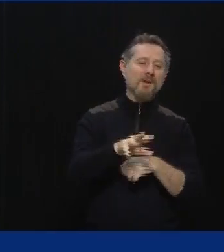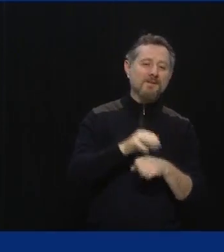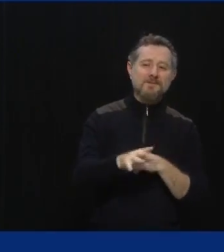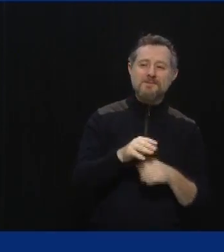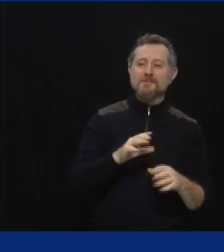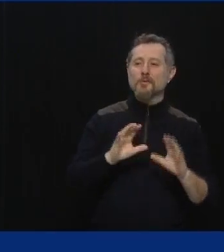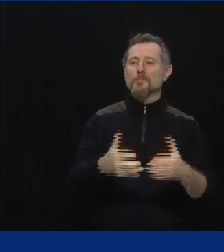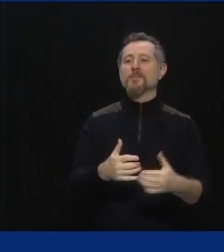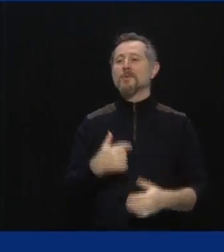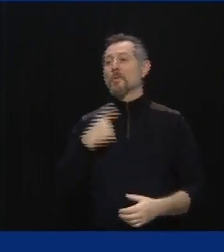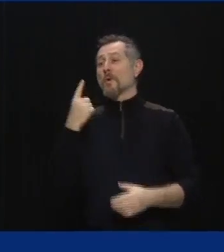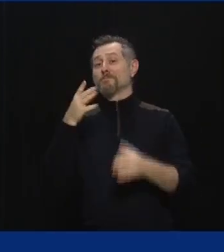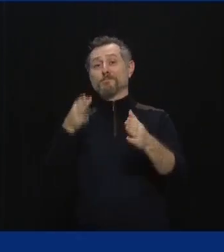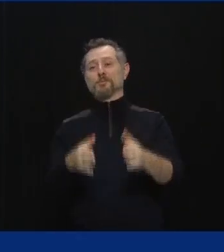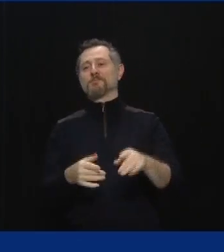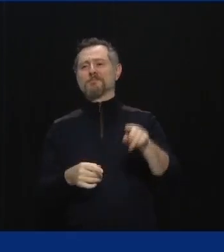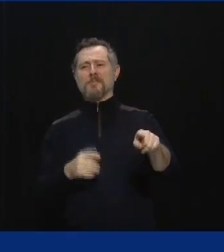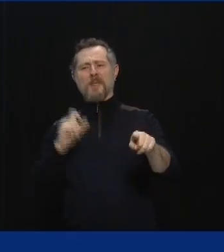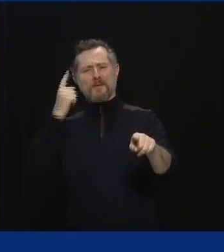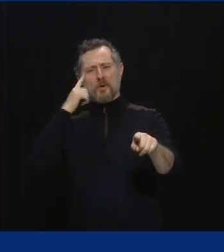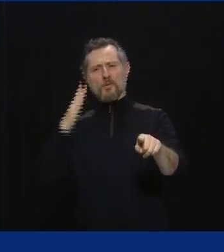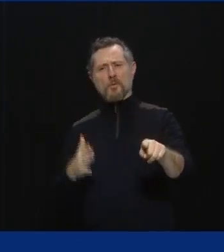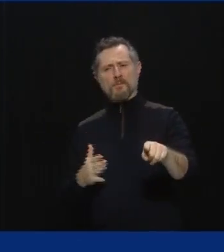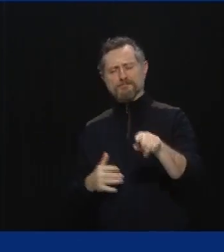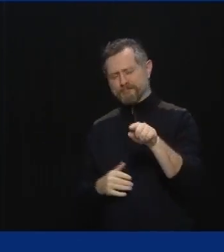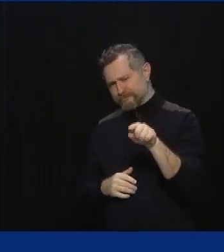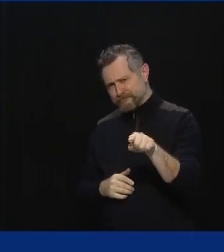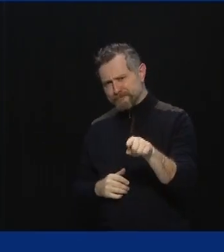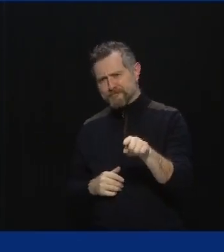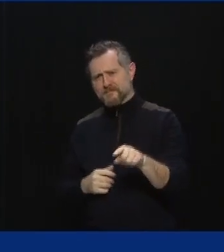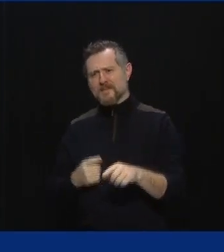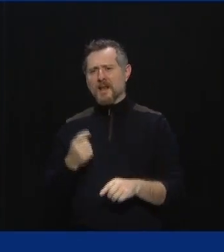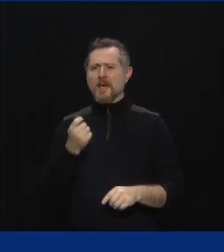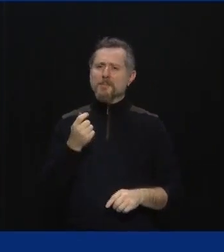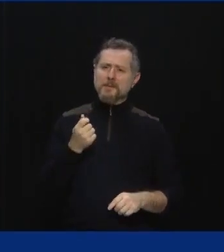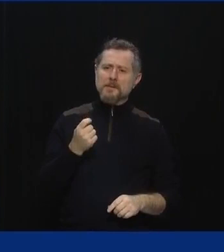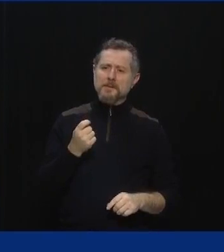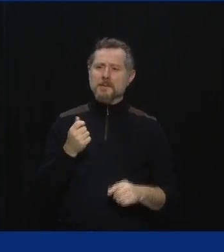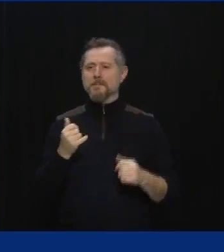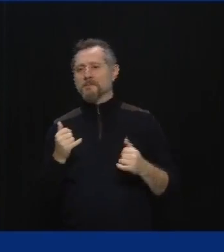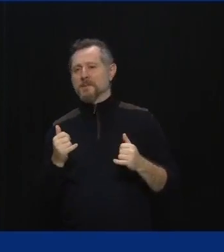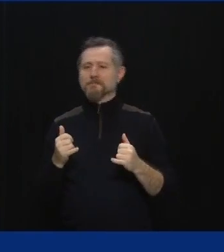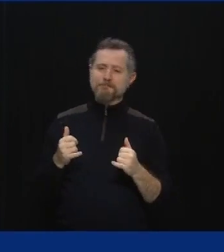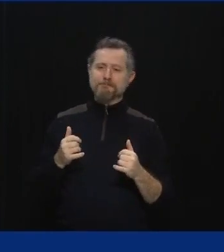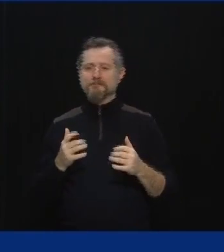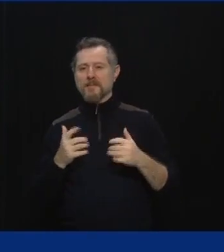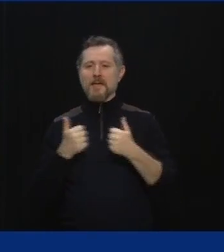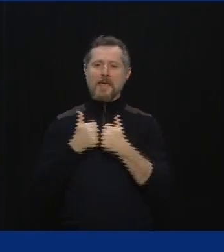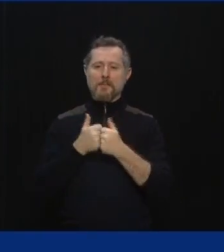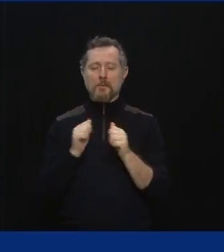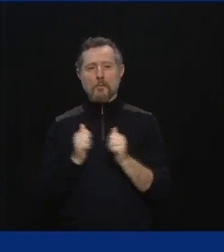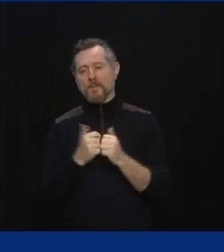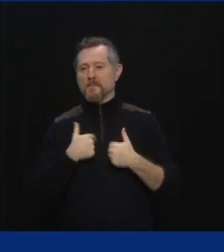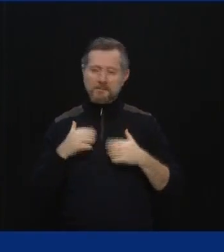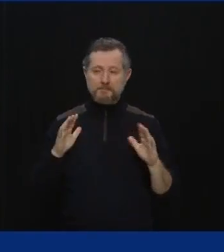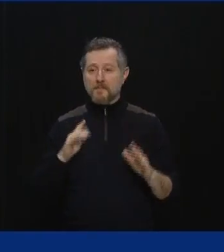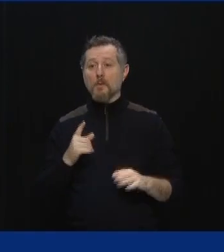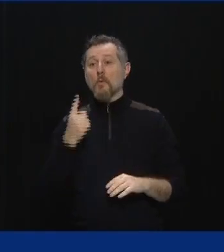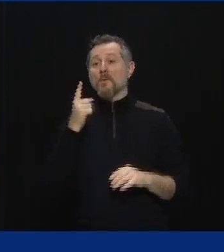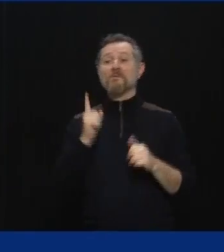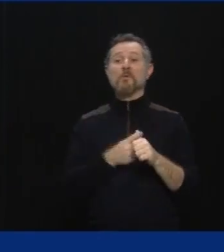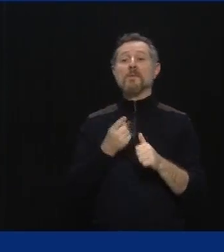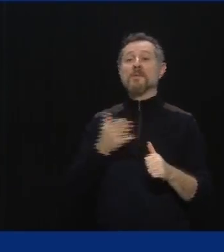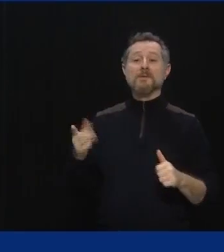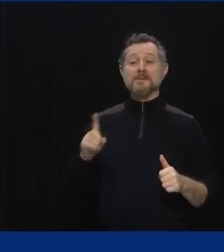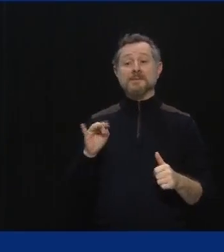persons, what the governor, I'm just, you know, she's playing chess on me here a little bit. So what one of the first things that she did, because